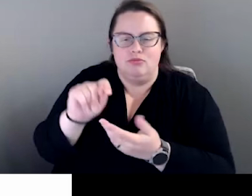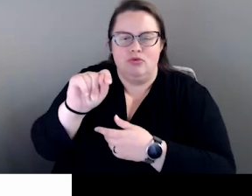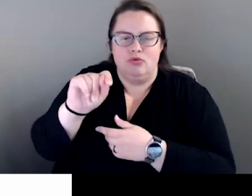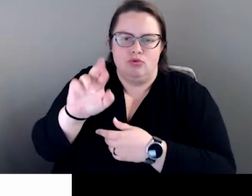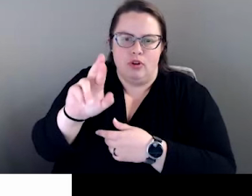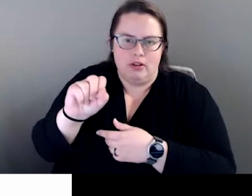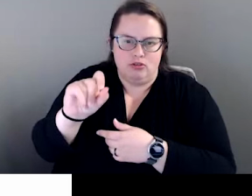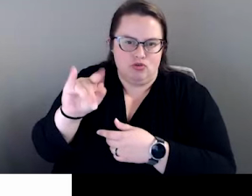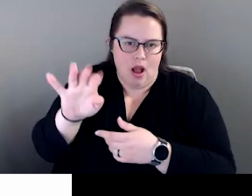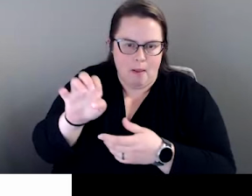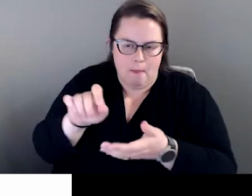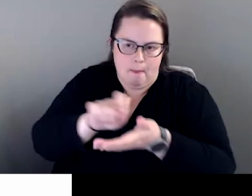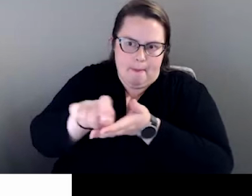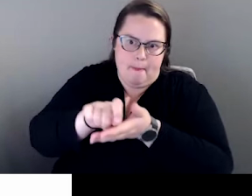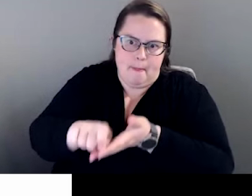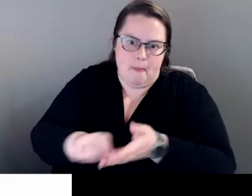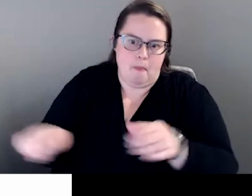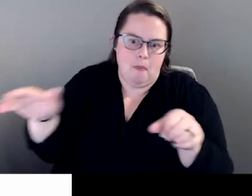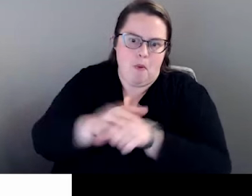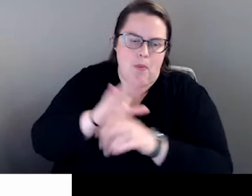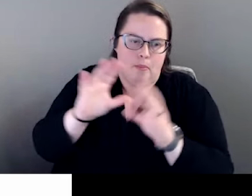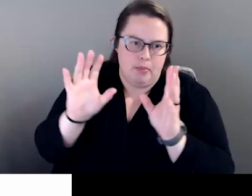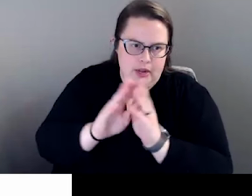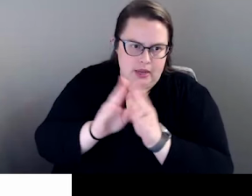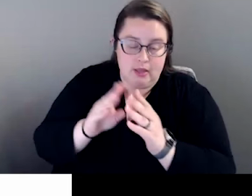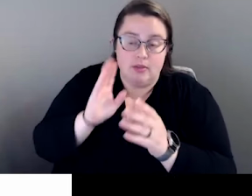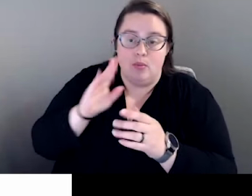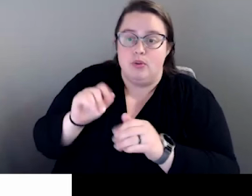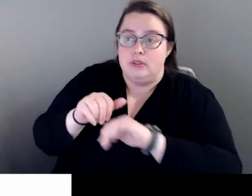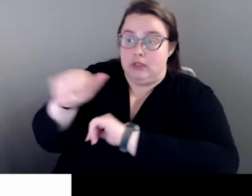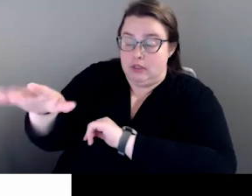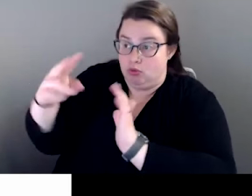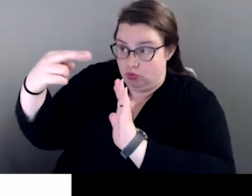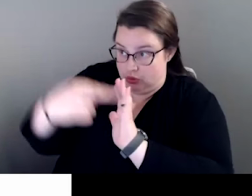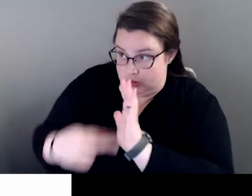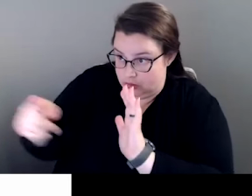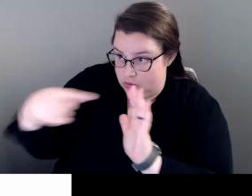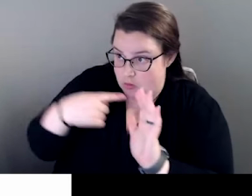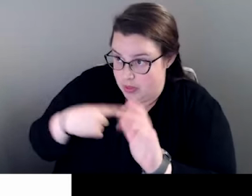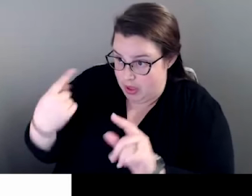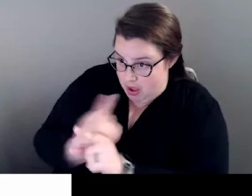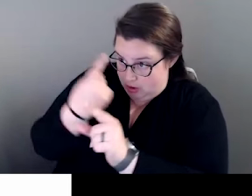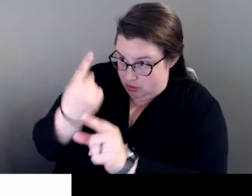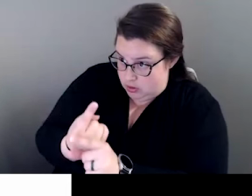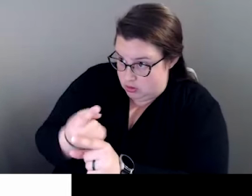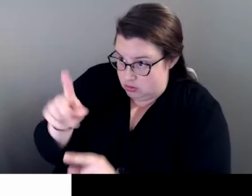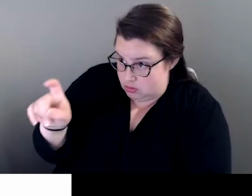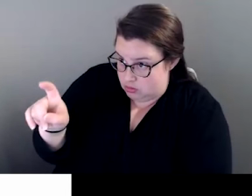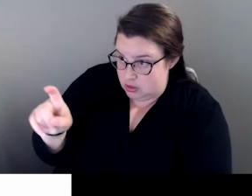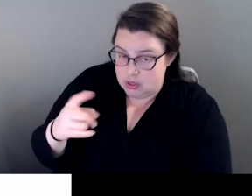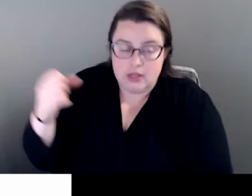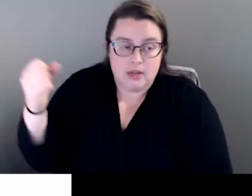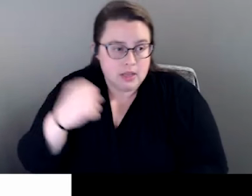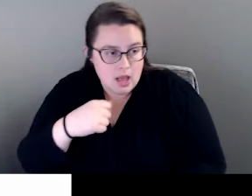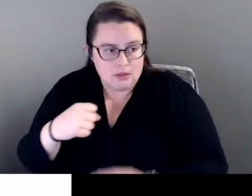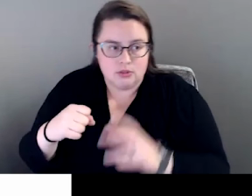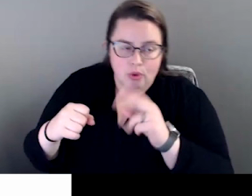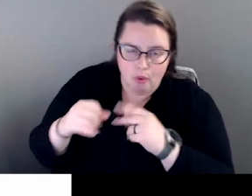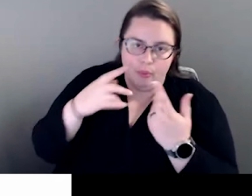read this over. Is this an accurate description, or like, of what we talked about? And they'll say yes or whatever it is,